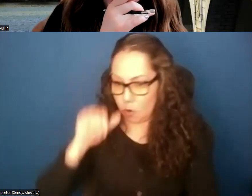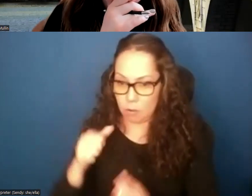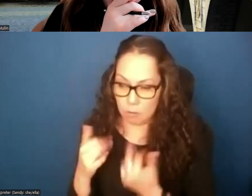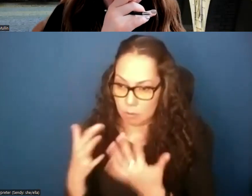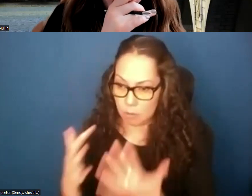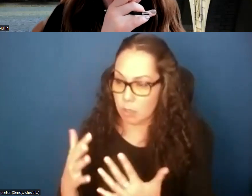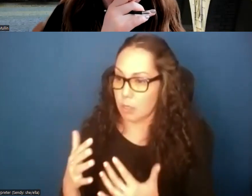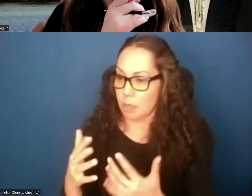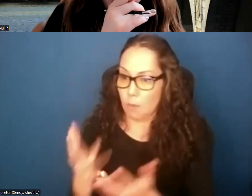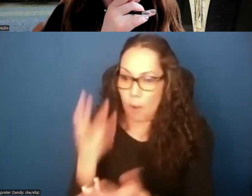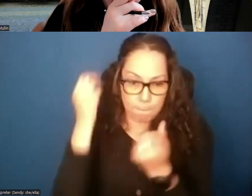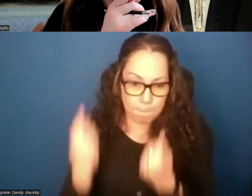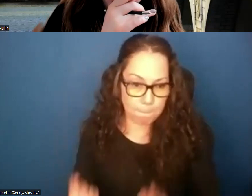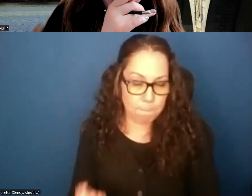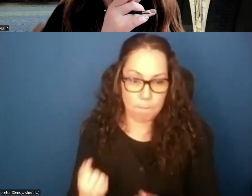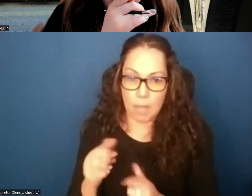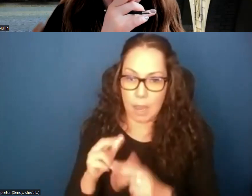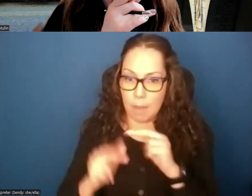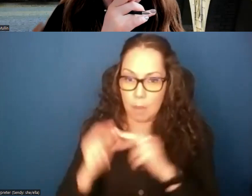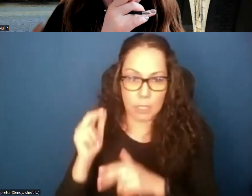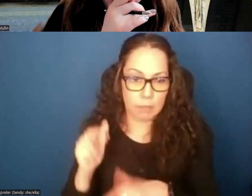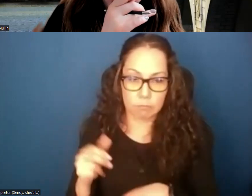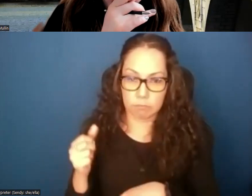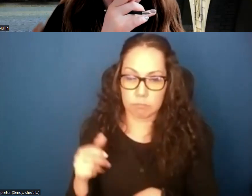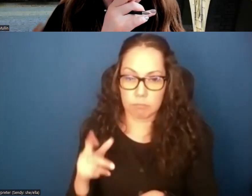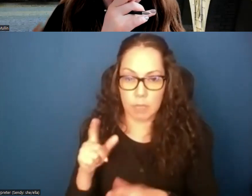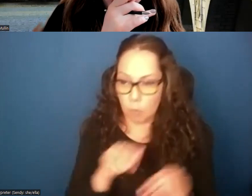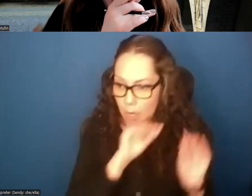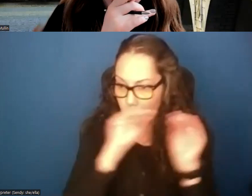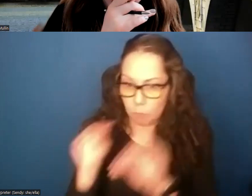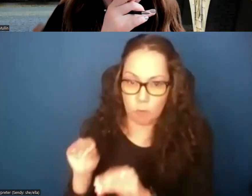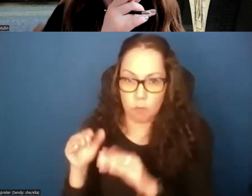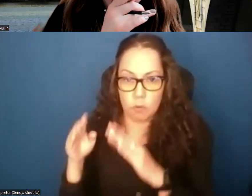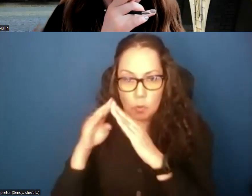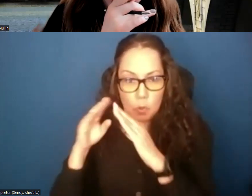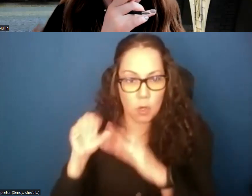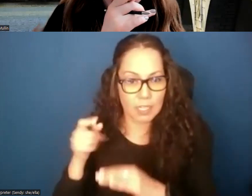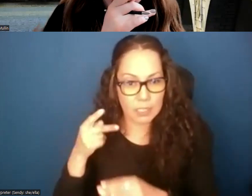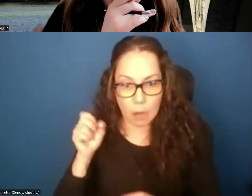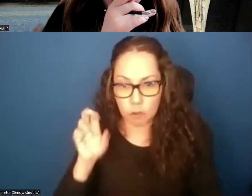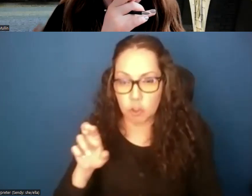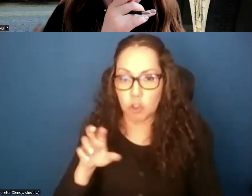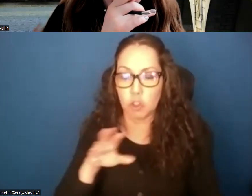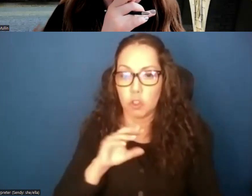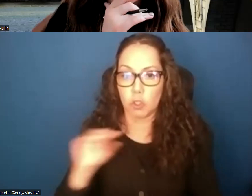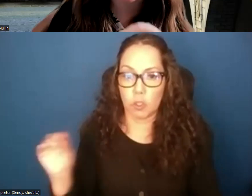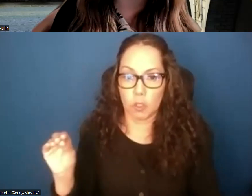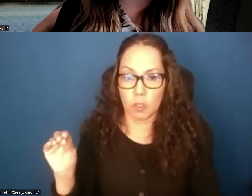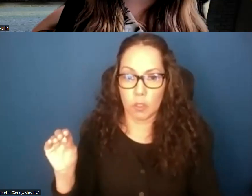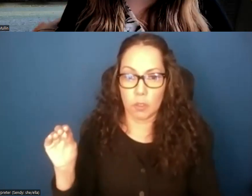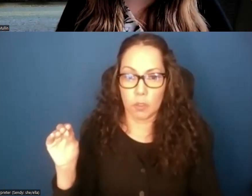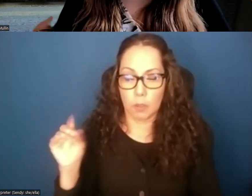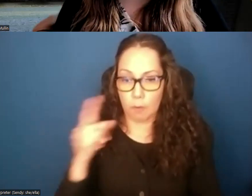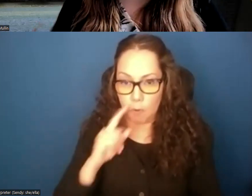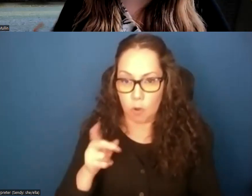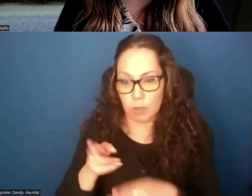and we had to, um, shelter. We had to move everyone, all of the residents to a shelter, um, for